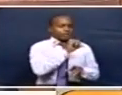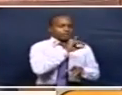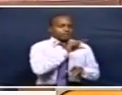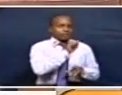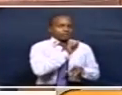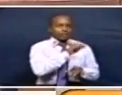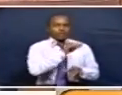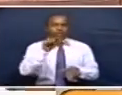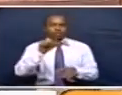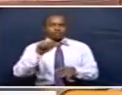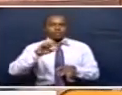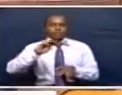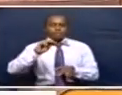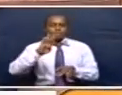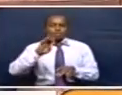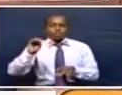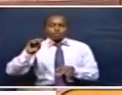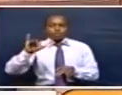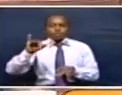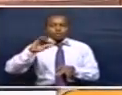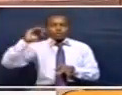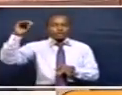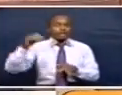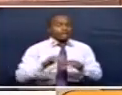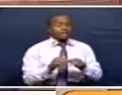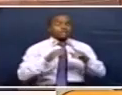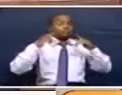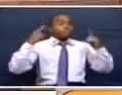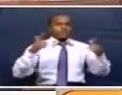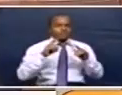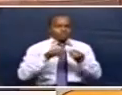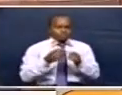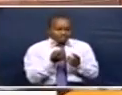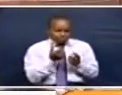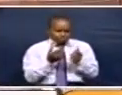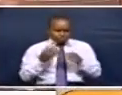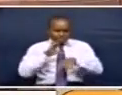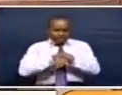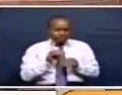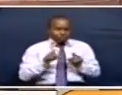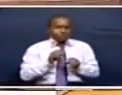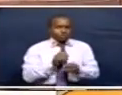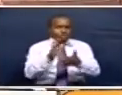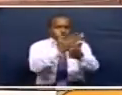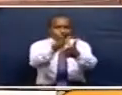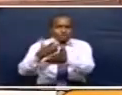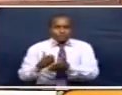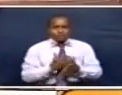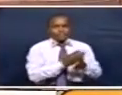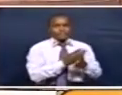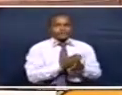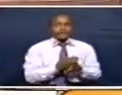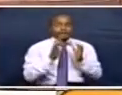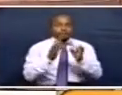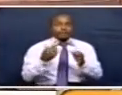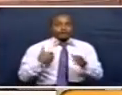to the Mboni Hills. It's large. The county is quite big. And you have to spread the little you have across. I wish I had more money. I would provide more. But